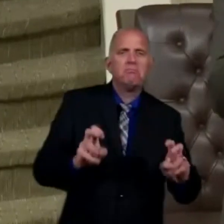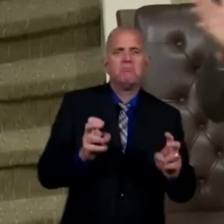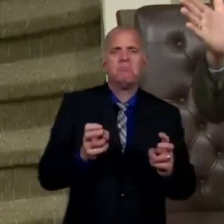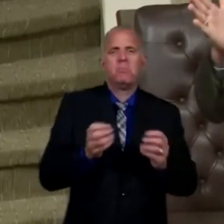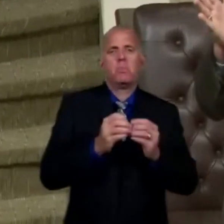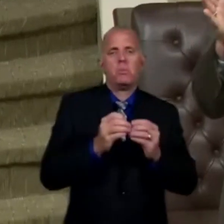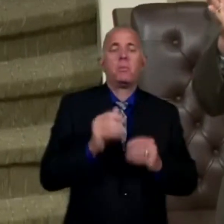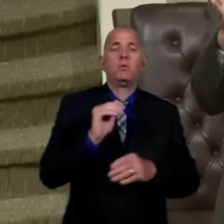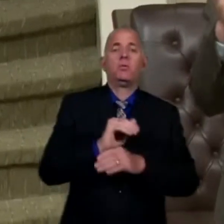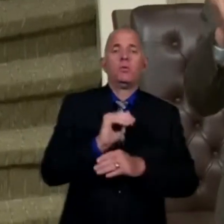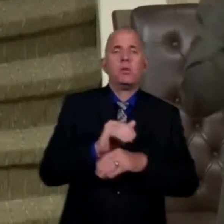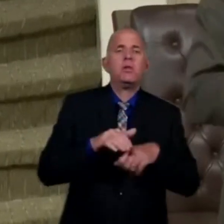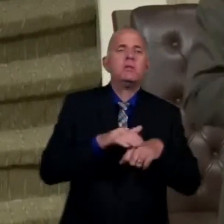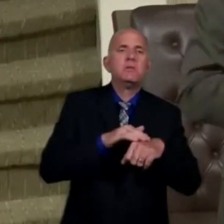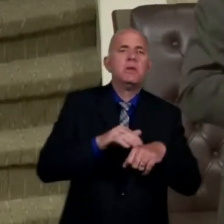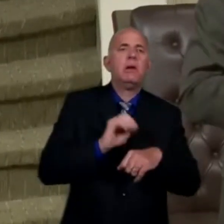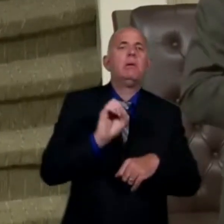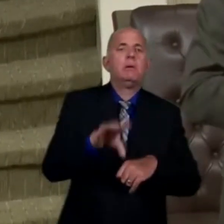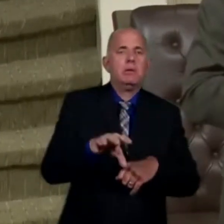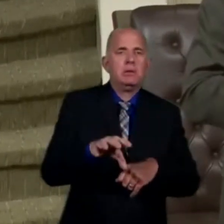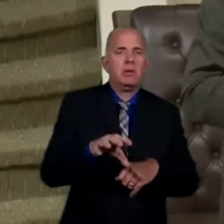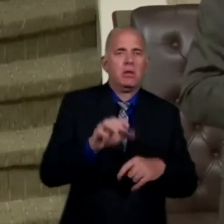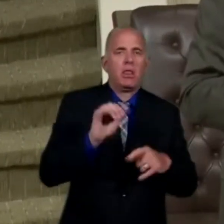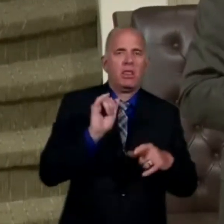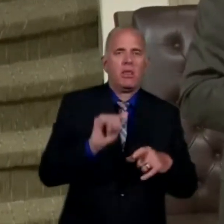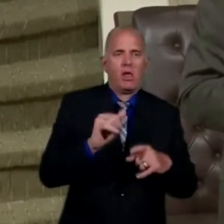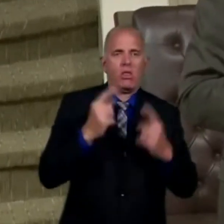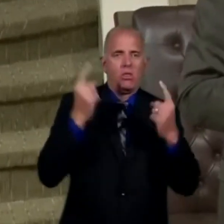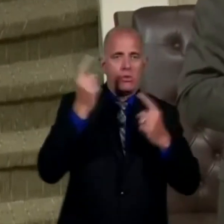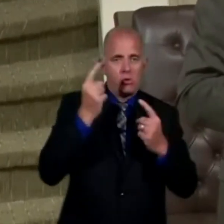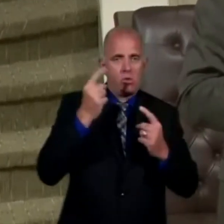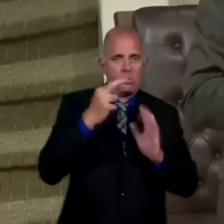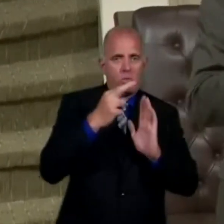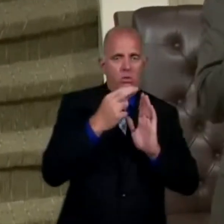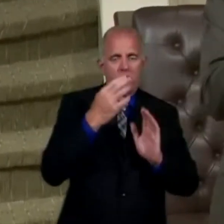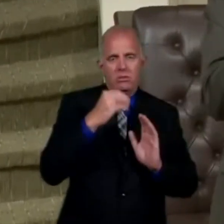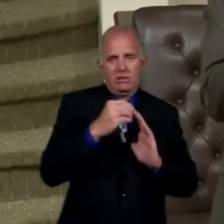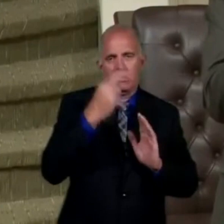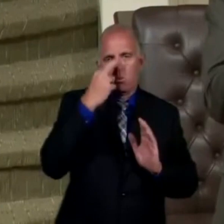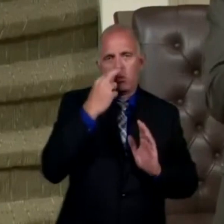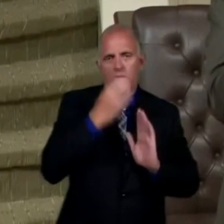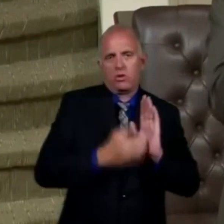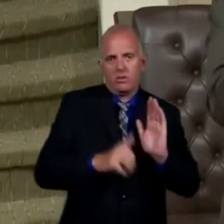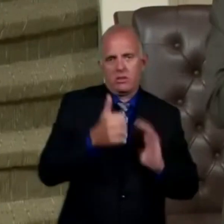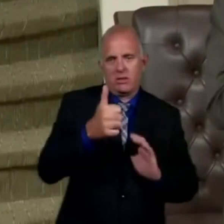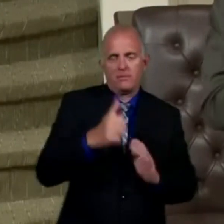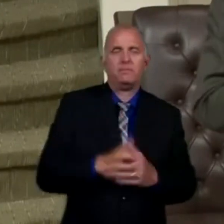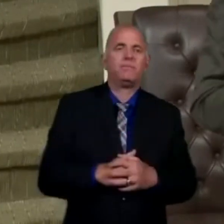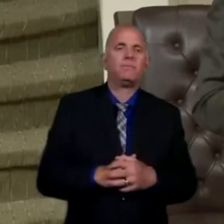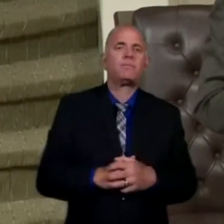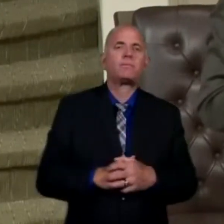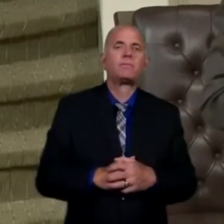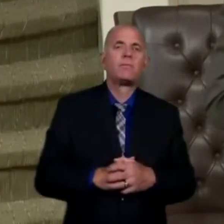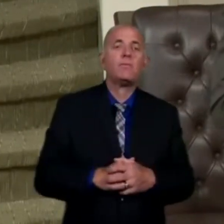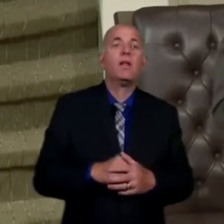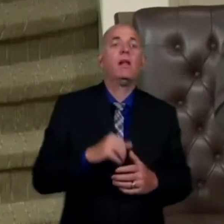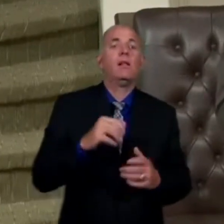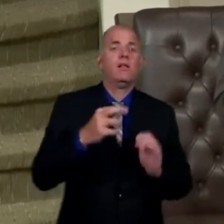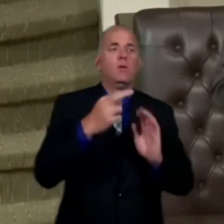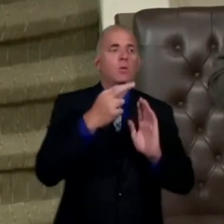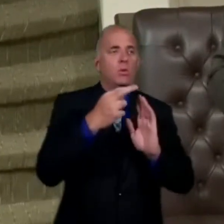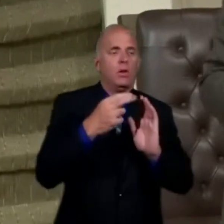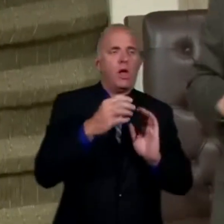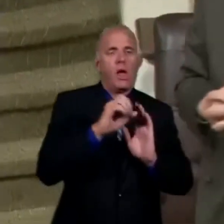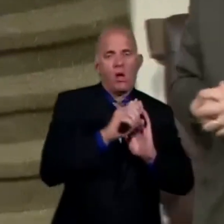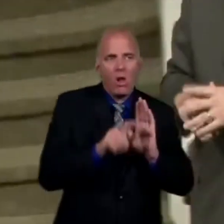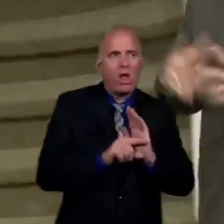of give you a thought about it today in the book of Romans chapter 10. But Romans has an outline. The first three chapters, 1